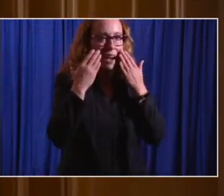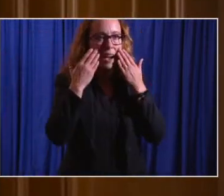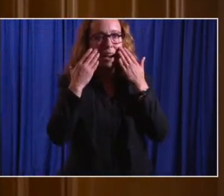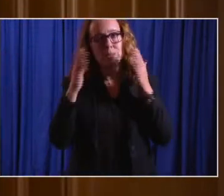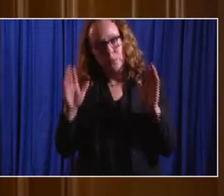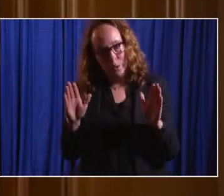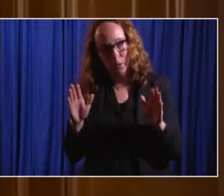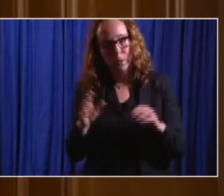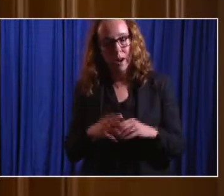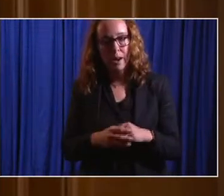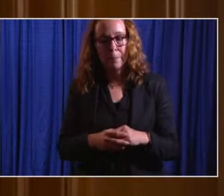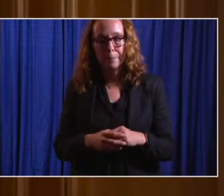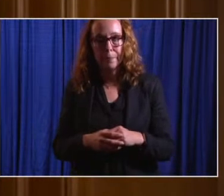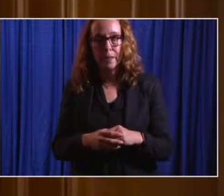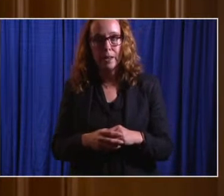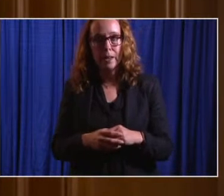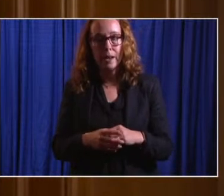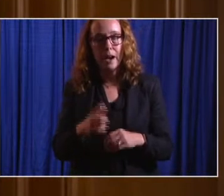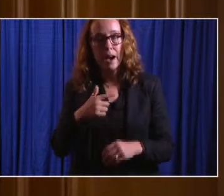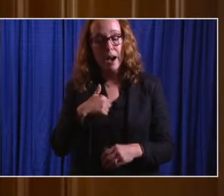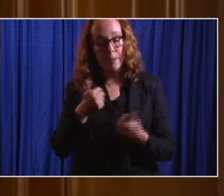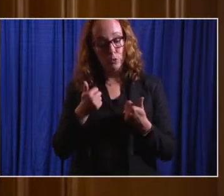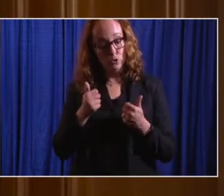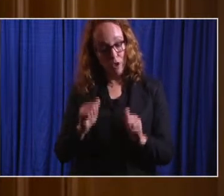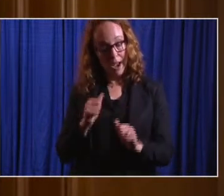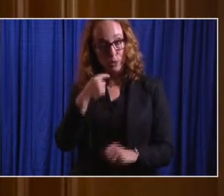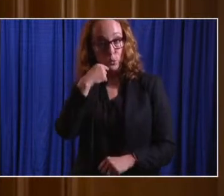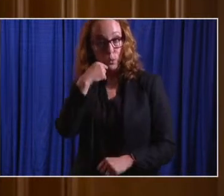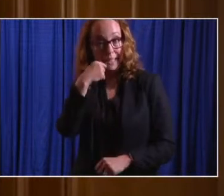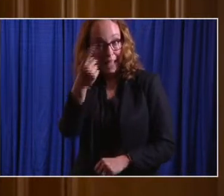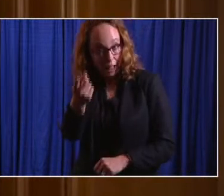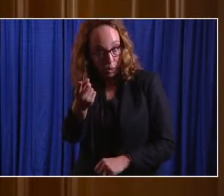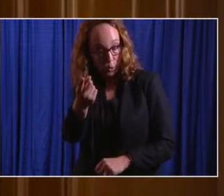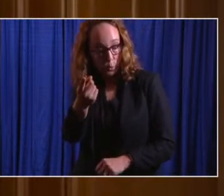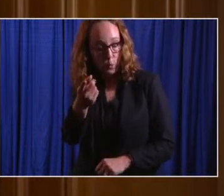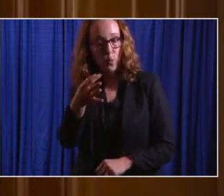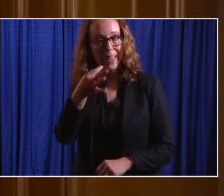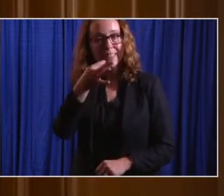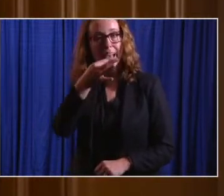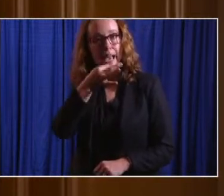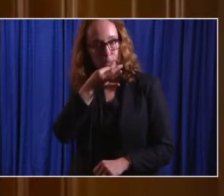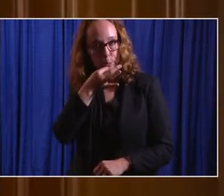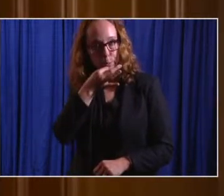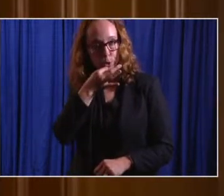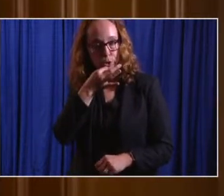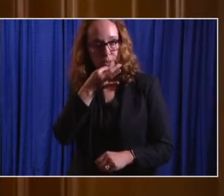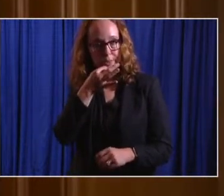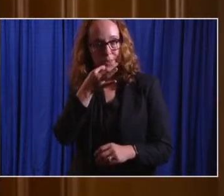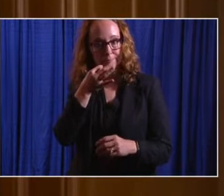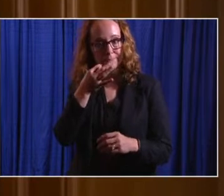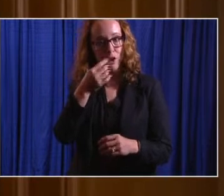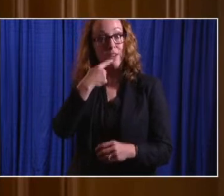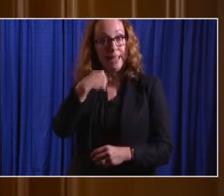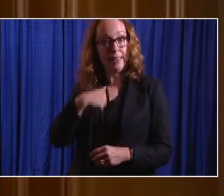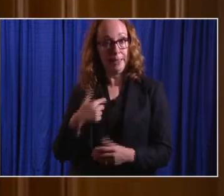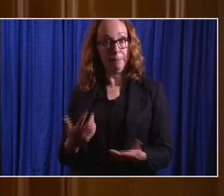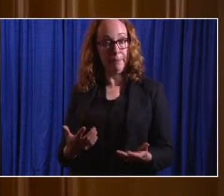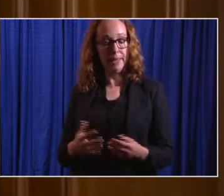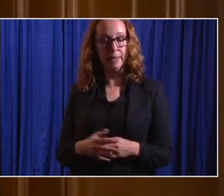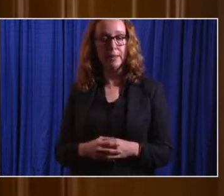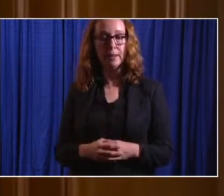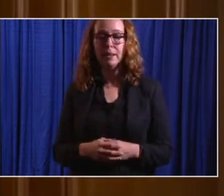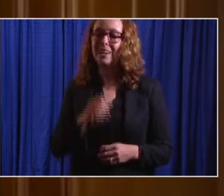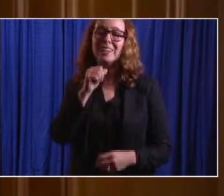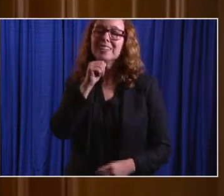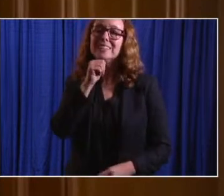to tell you what the experts are telling us. And I think this is not unique to Ohio.